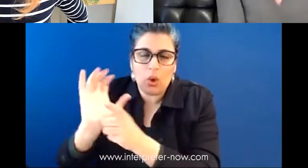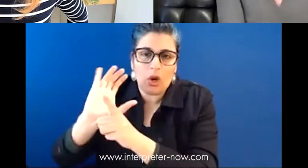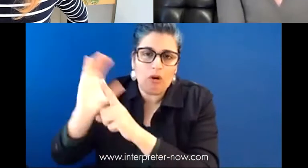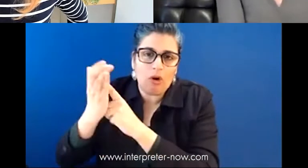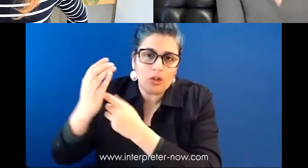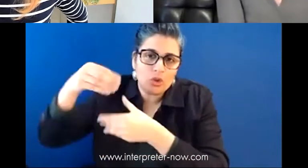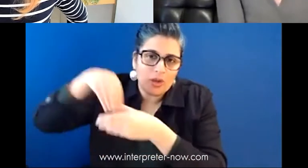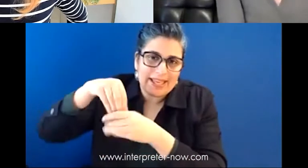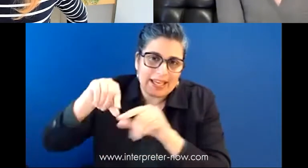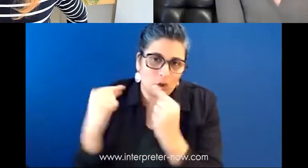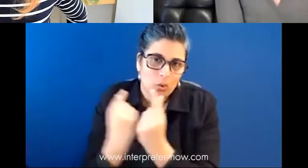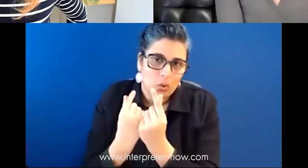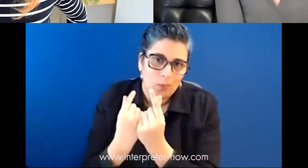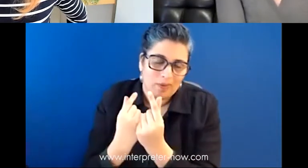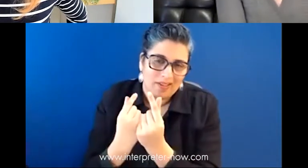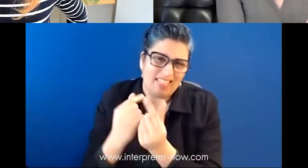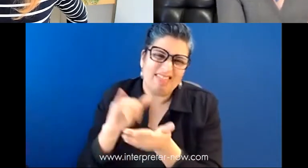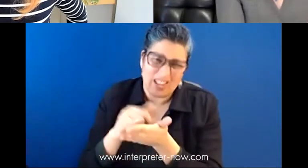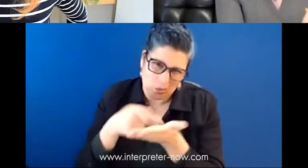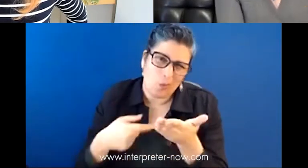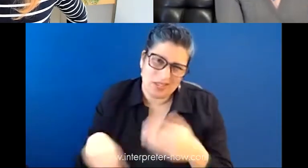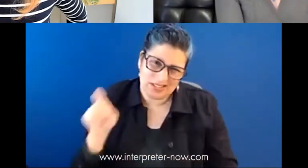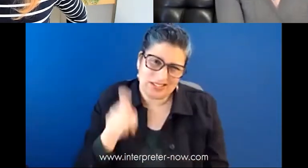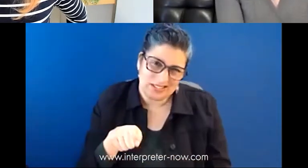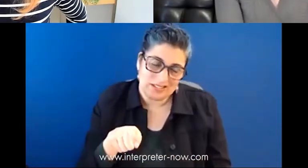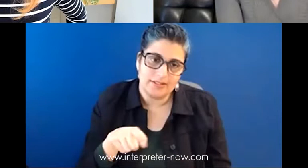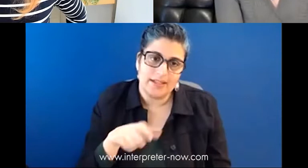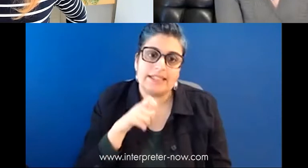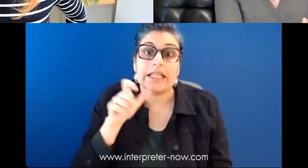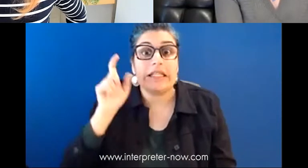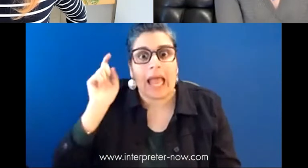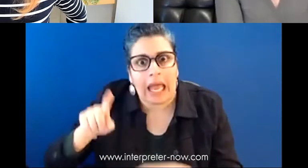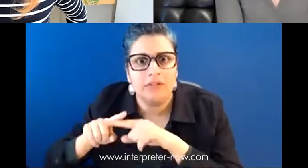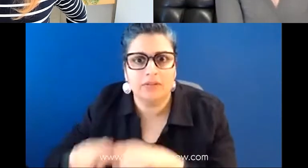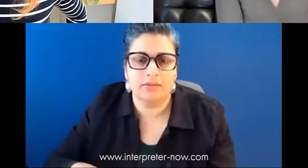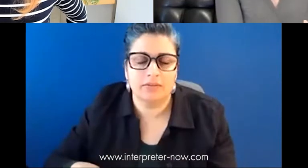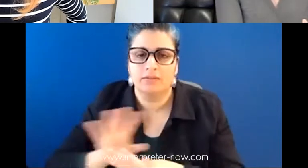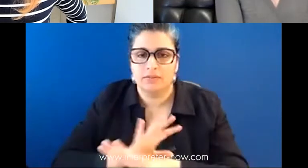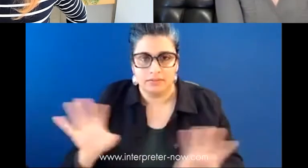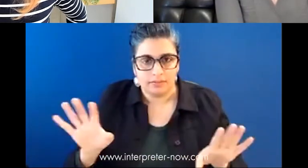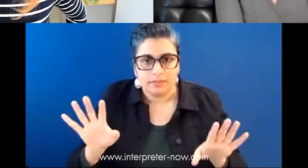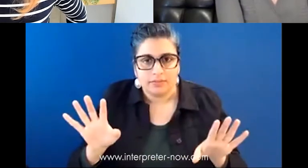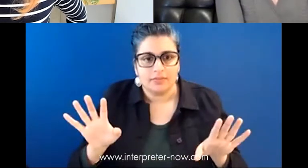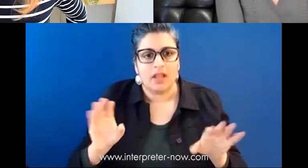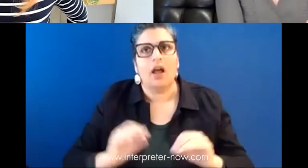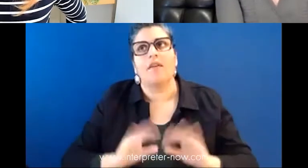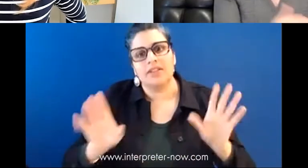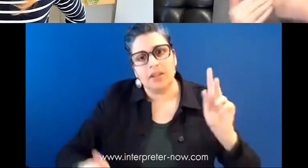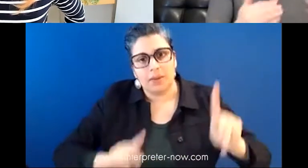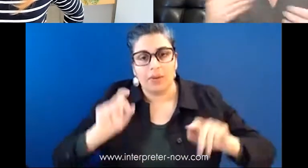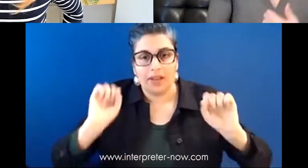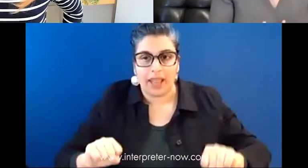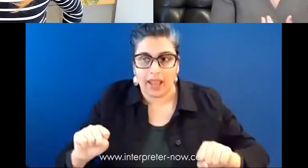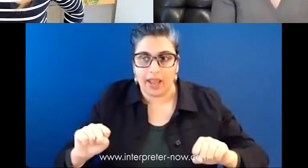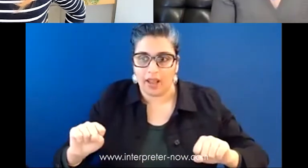is probably what we need here, but it doesn't have to rely on them. Obviously, people can step up,